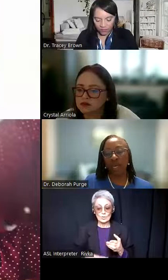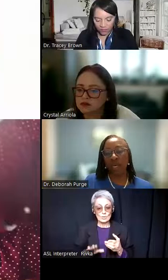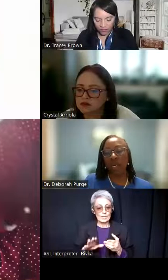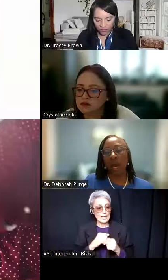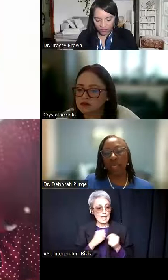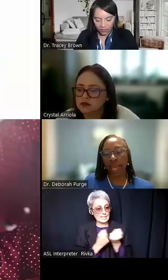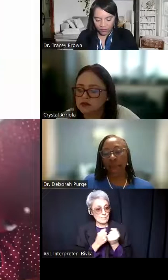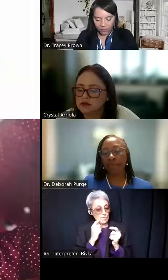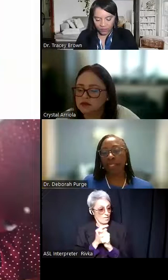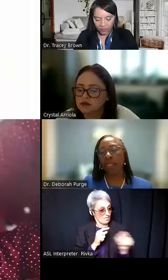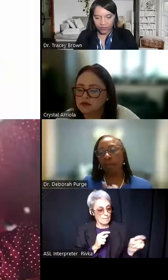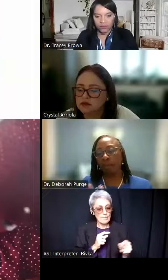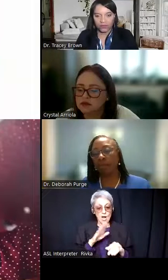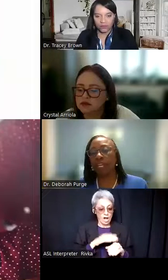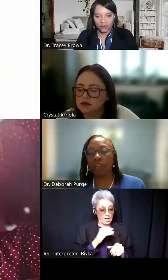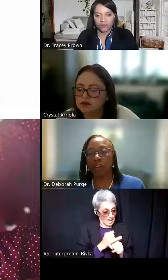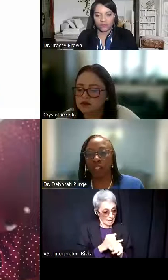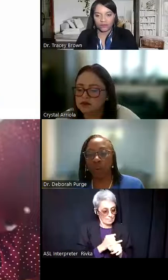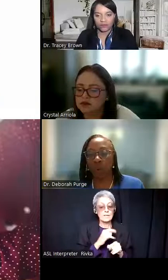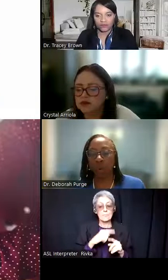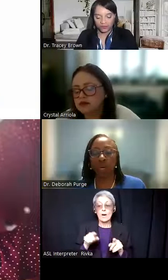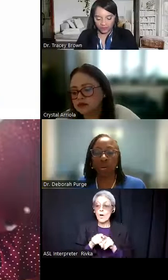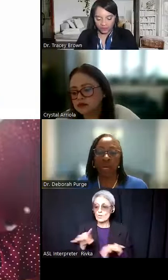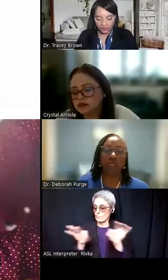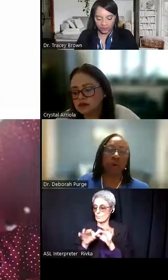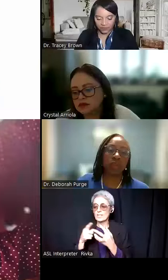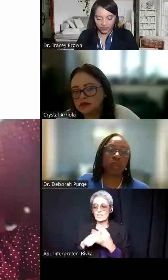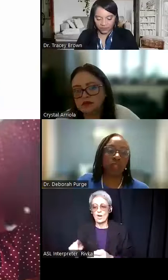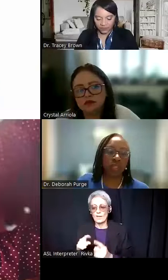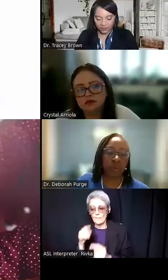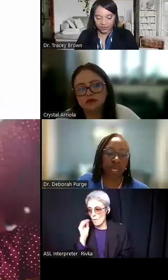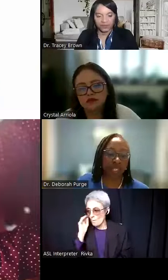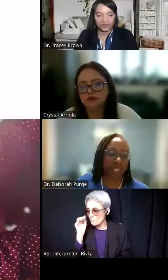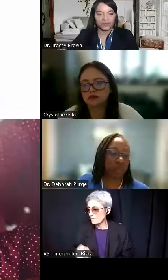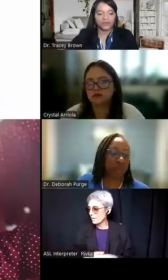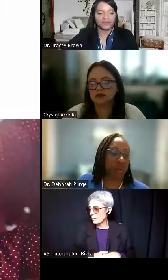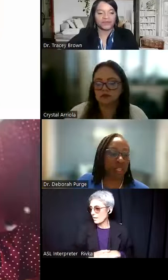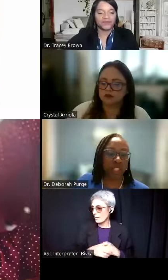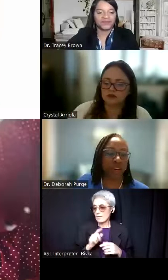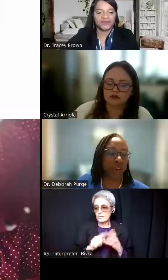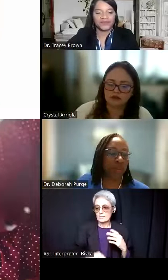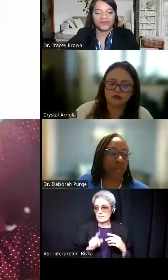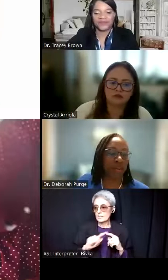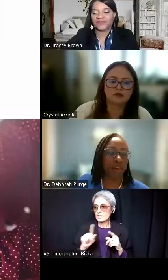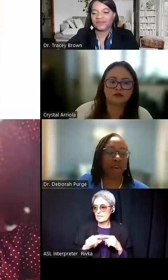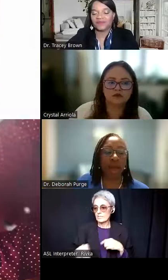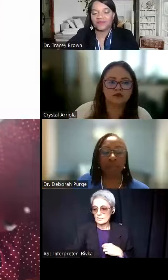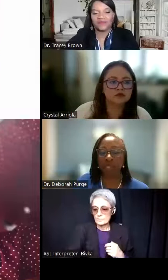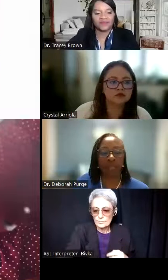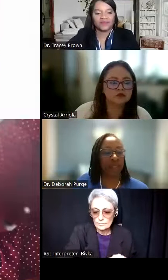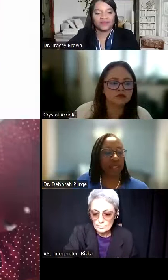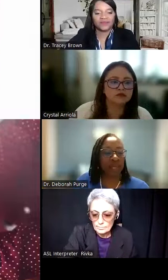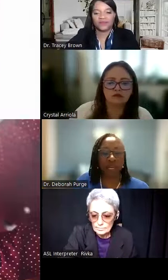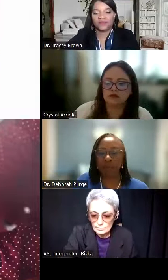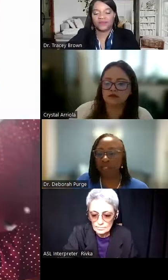only on the campuses, but it starts at home. So those are different initiatives we wanted to share, but your campus